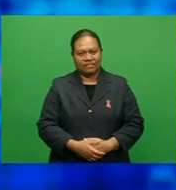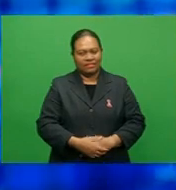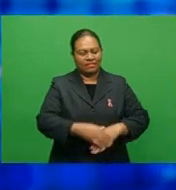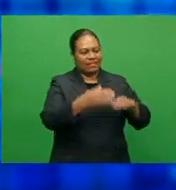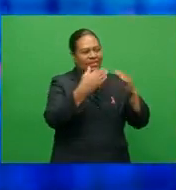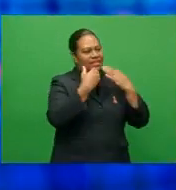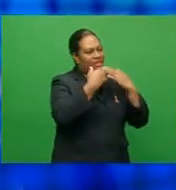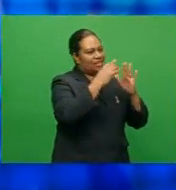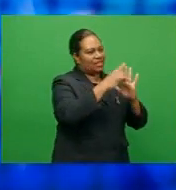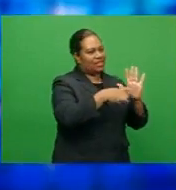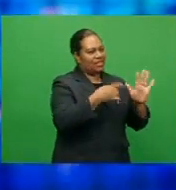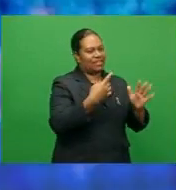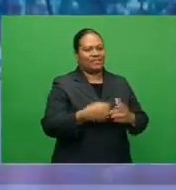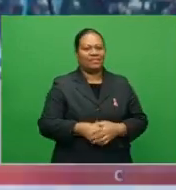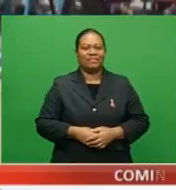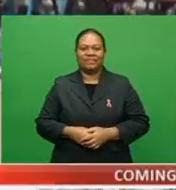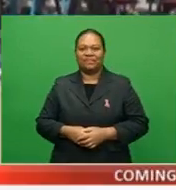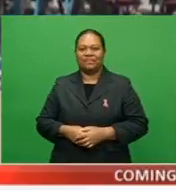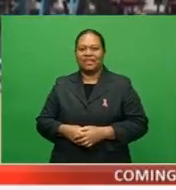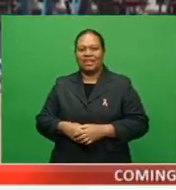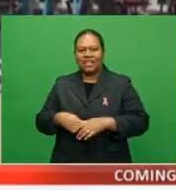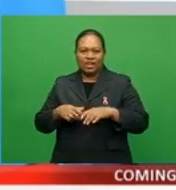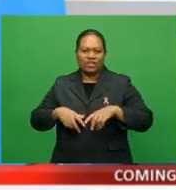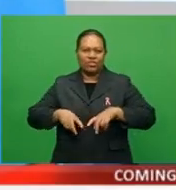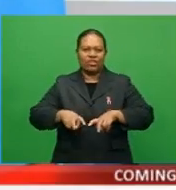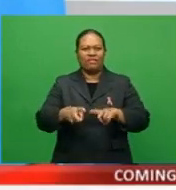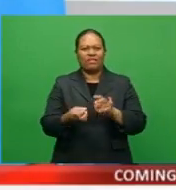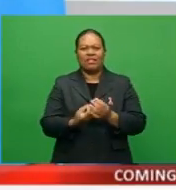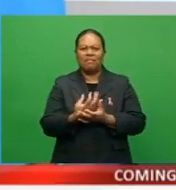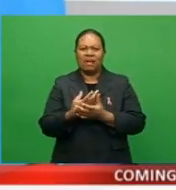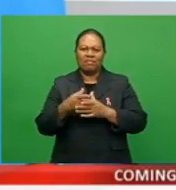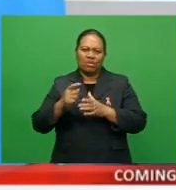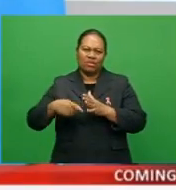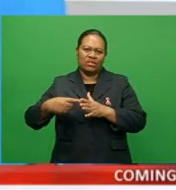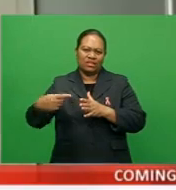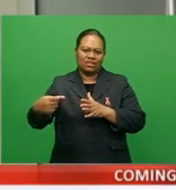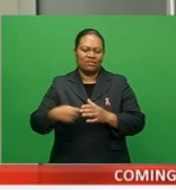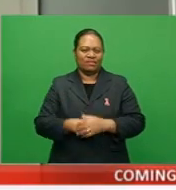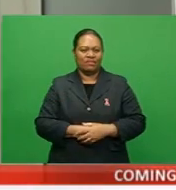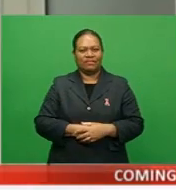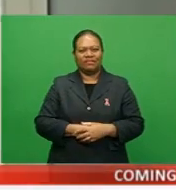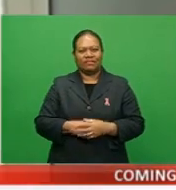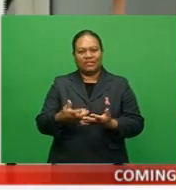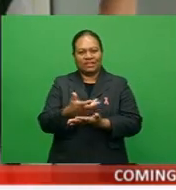Thanks, Jackie. Coming up, travel bubble discussions carry on.